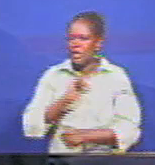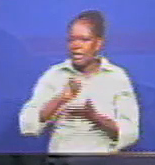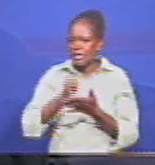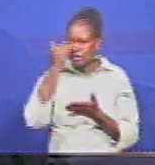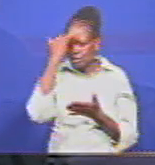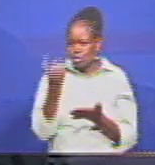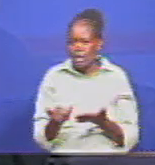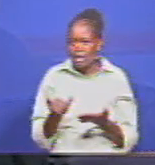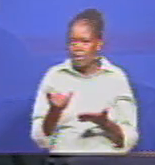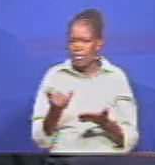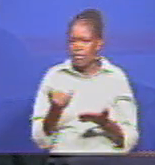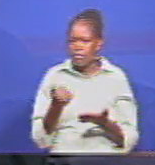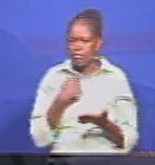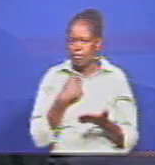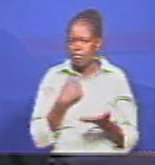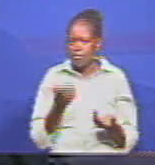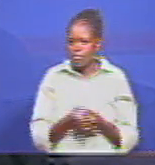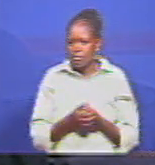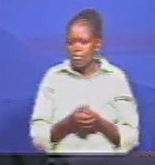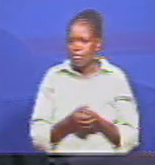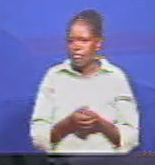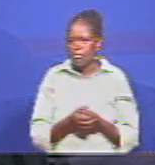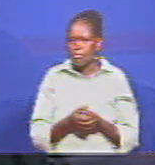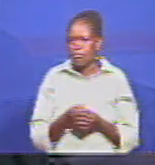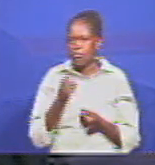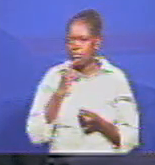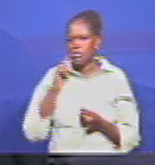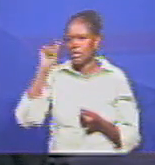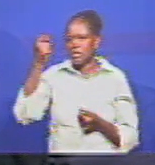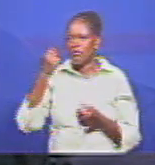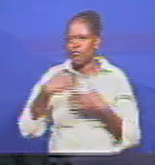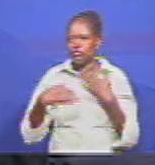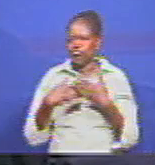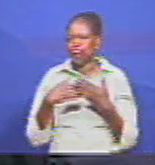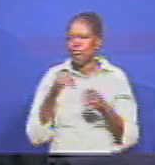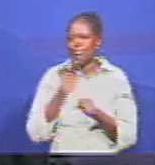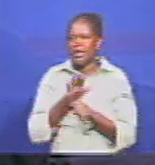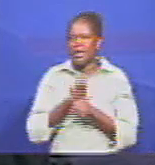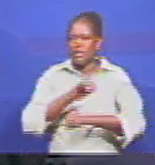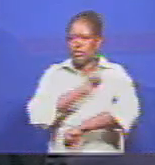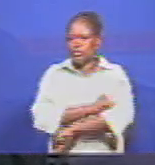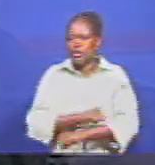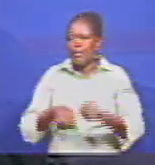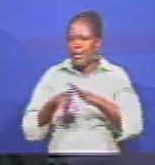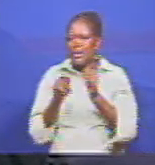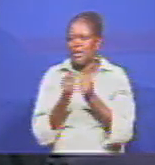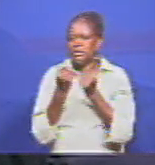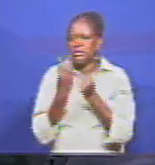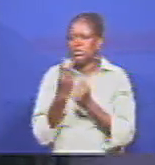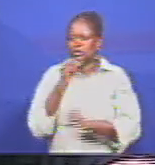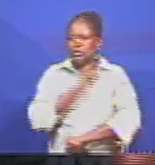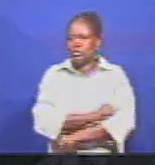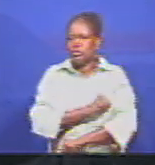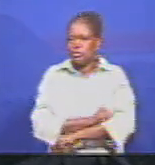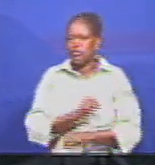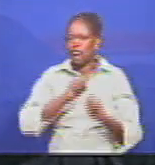of the day, mm-hmm. Here in Kenya, I have constructed a good number of schools, primary and secondary. Mm-hmm. If you